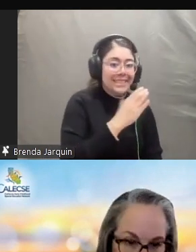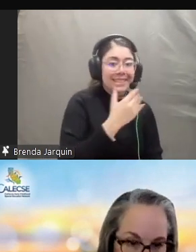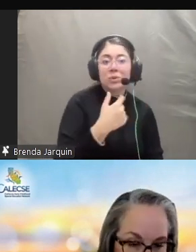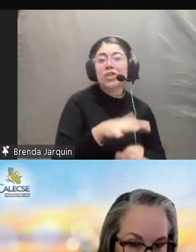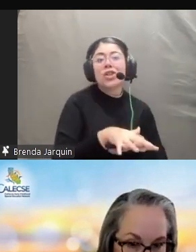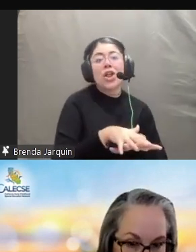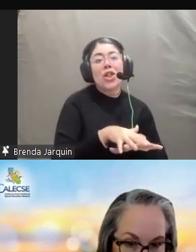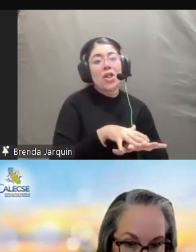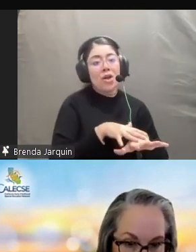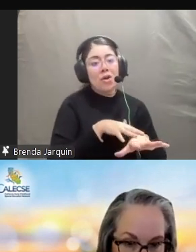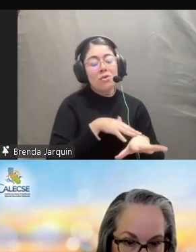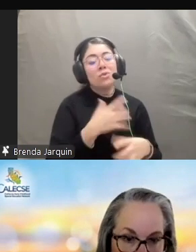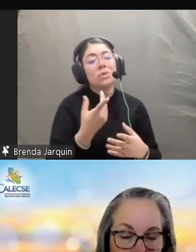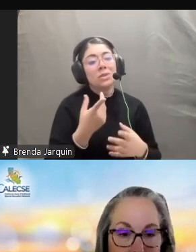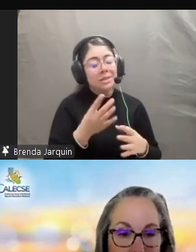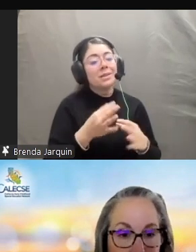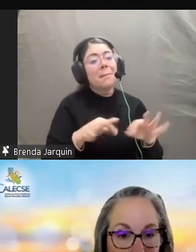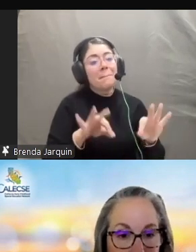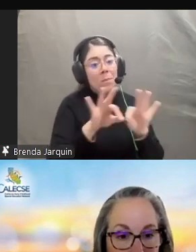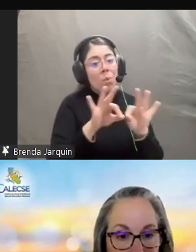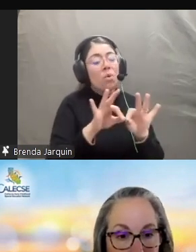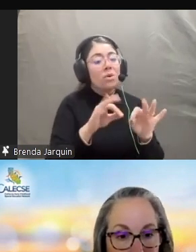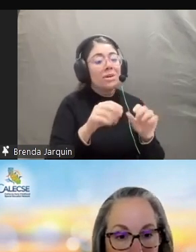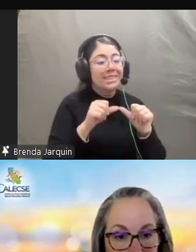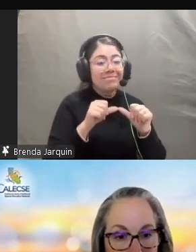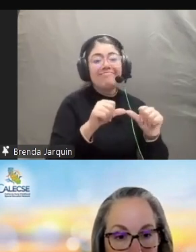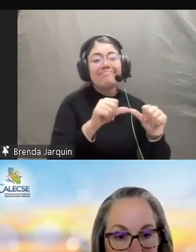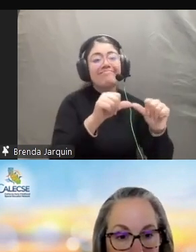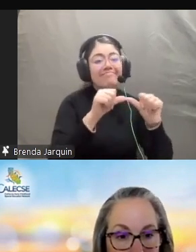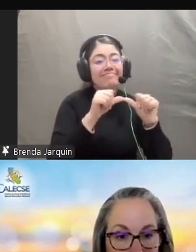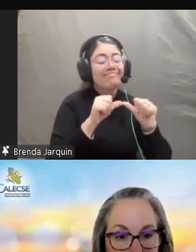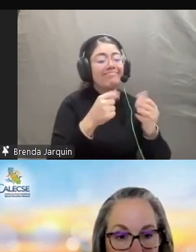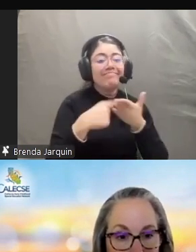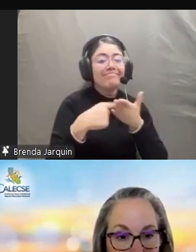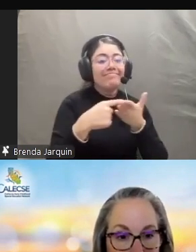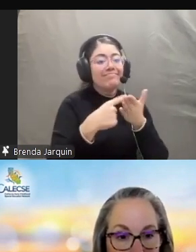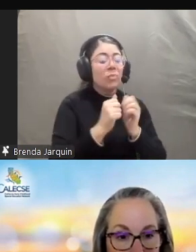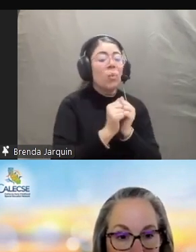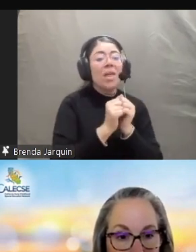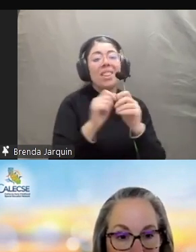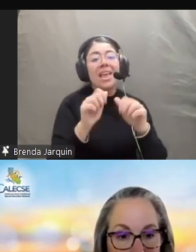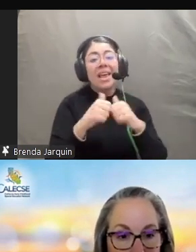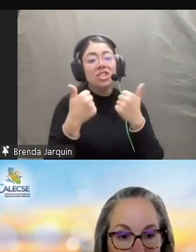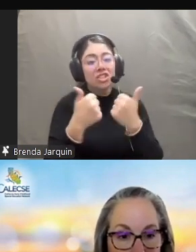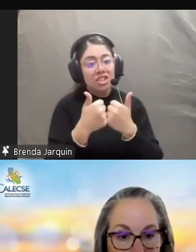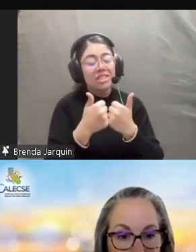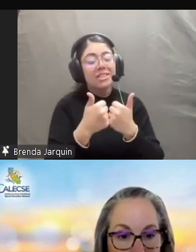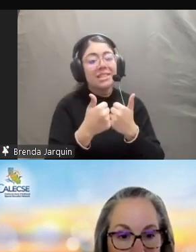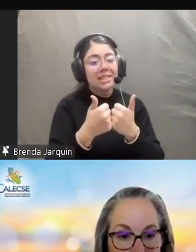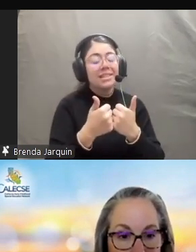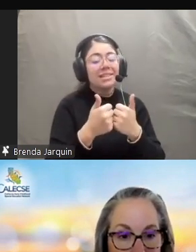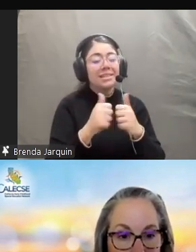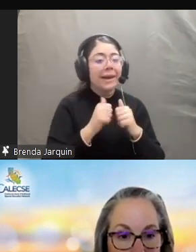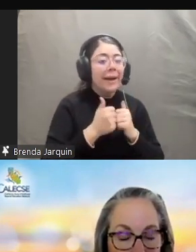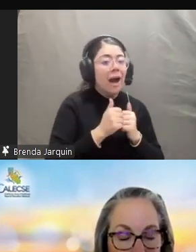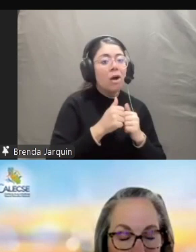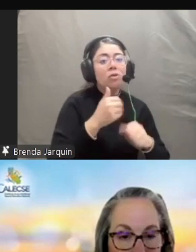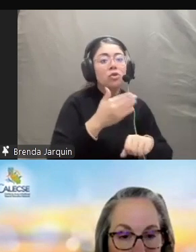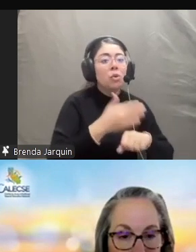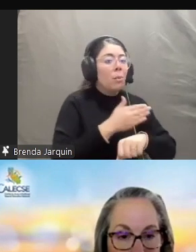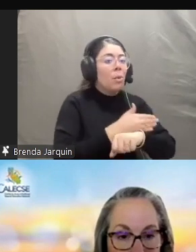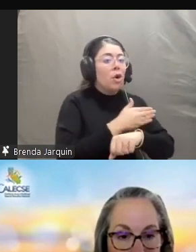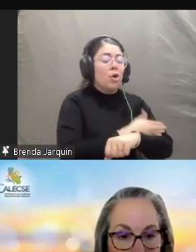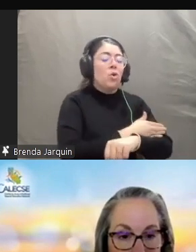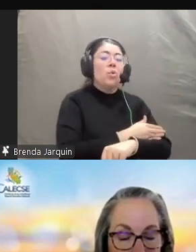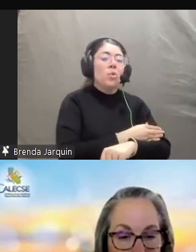developing practices to meet those needs. And then they started sending out letters like